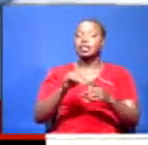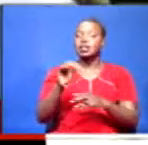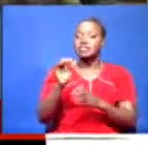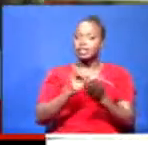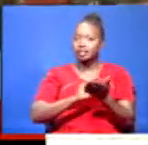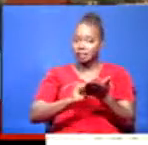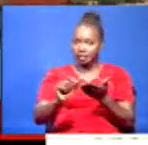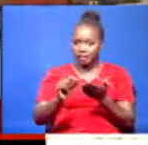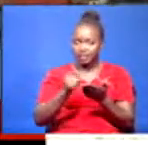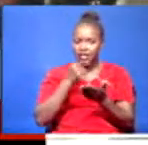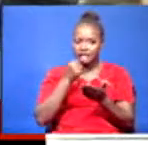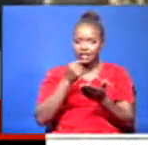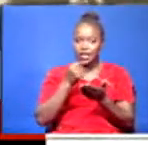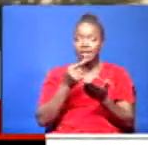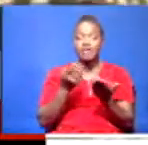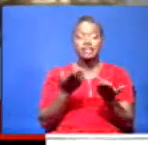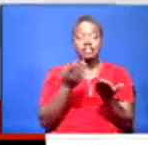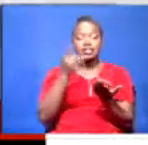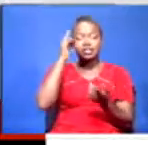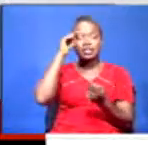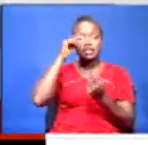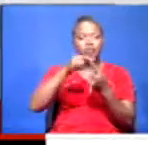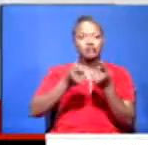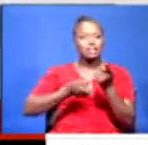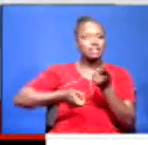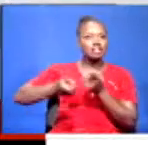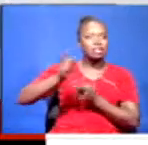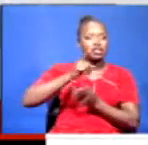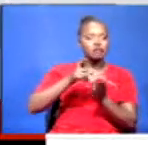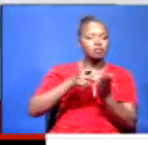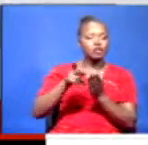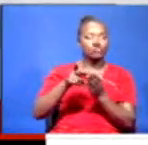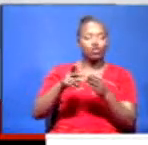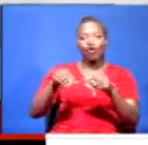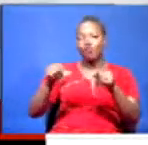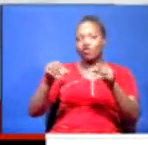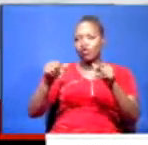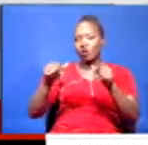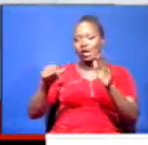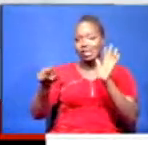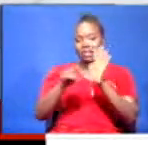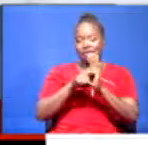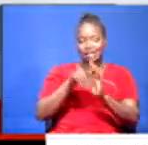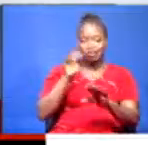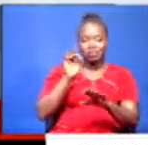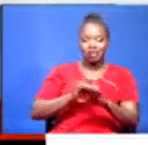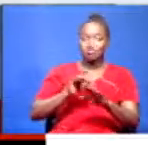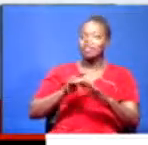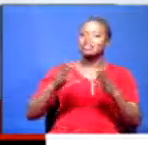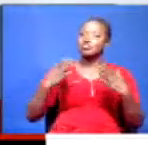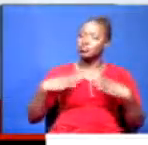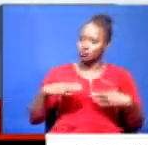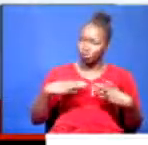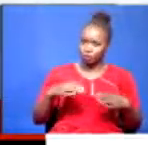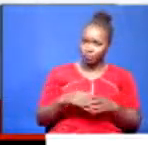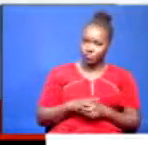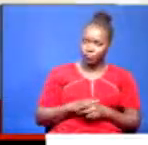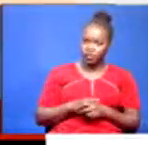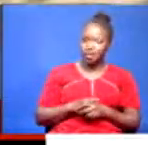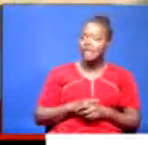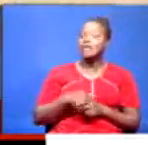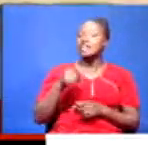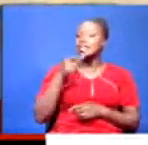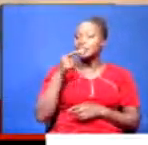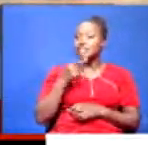has been prompted by the increased prices of unga that is adversely affecting households. Munya says the scrapping